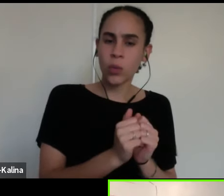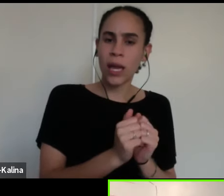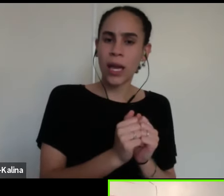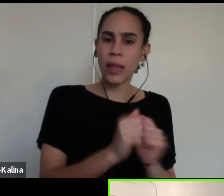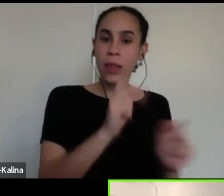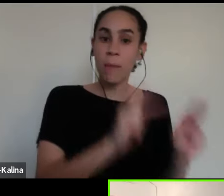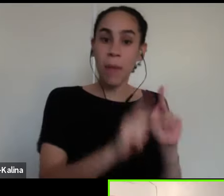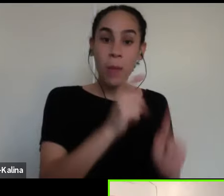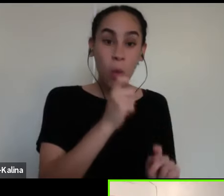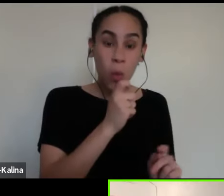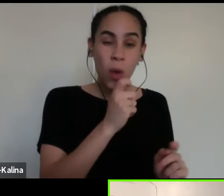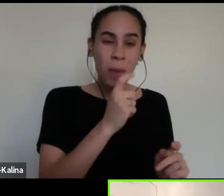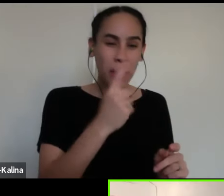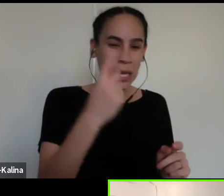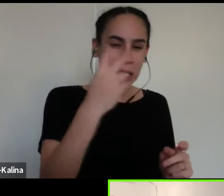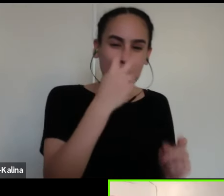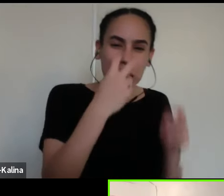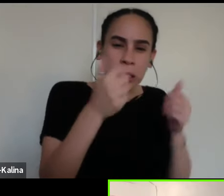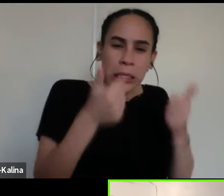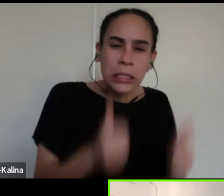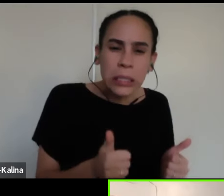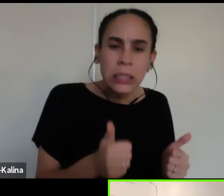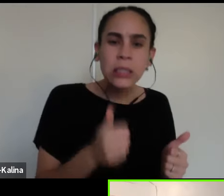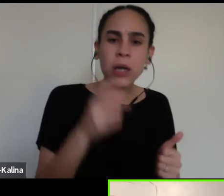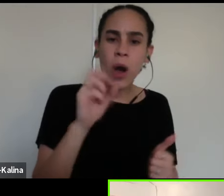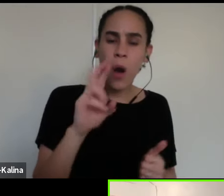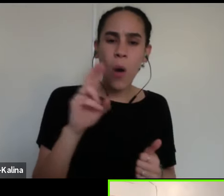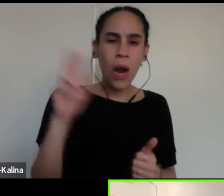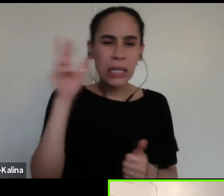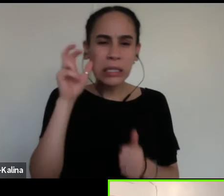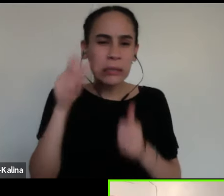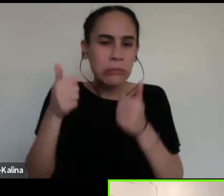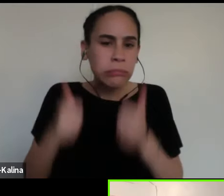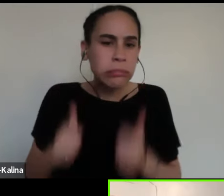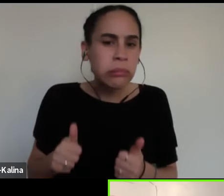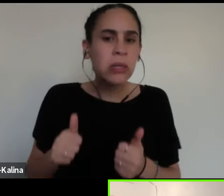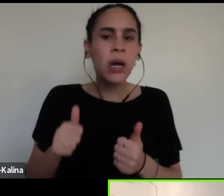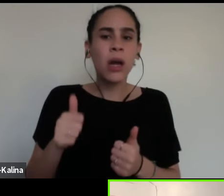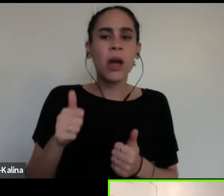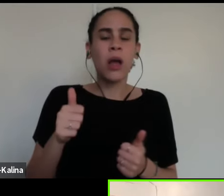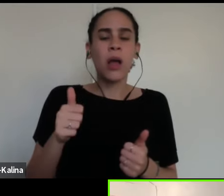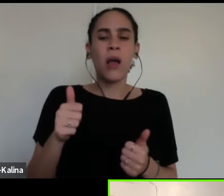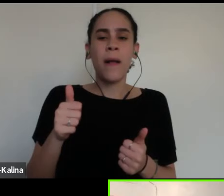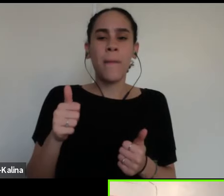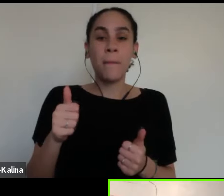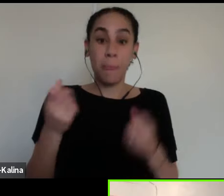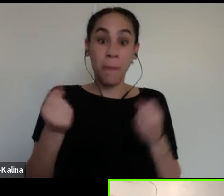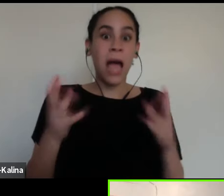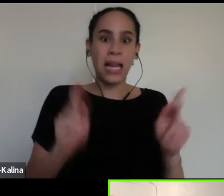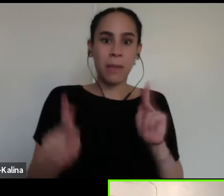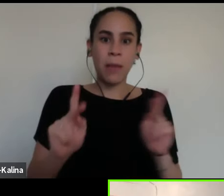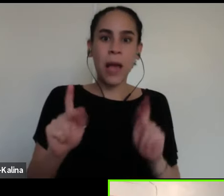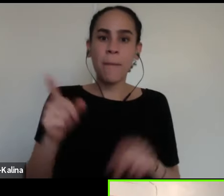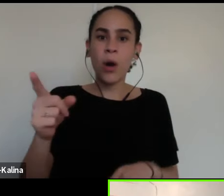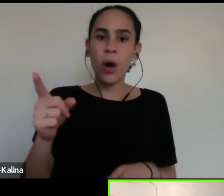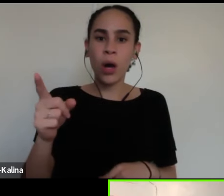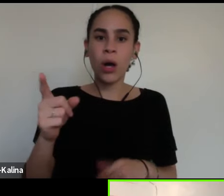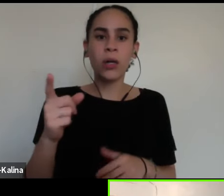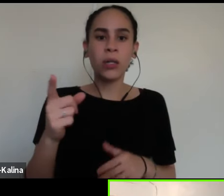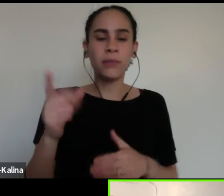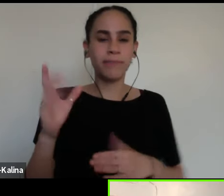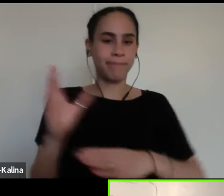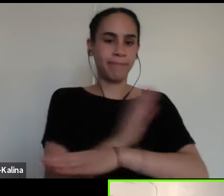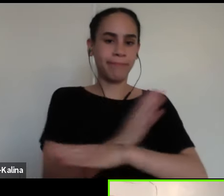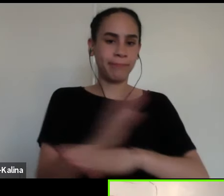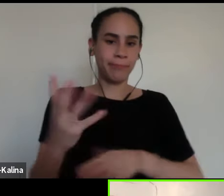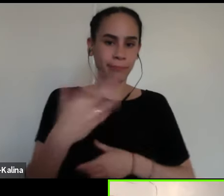as well or don't hear as well, or who sit on the spectrum somewhere. In fact, a lot of the folks we work with are on the spectrum. And so